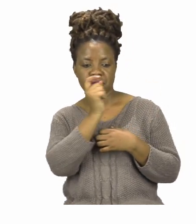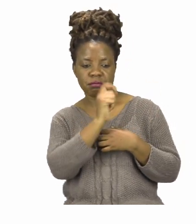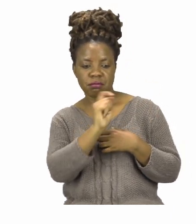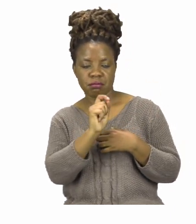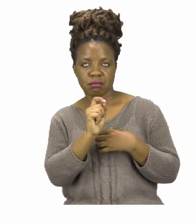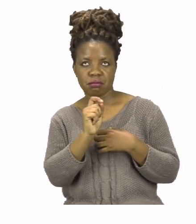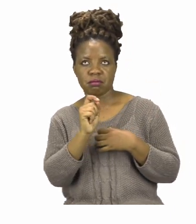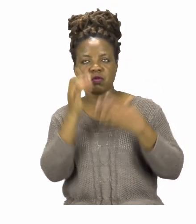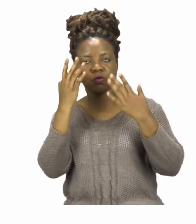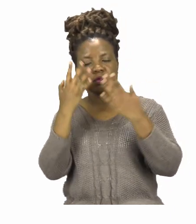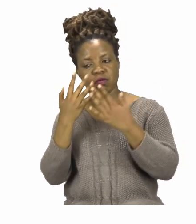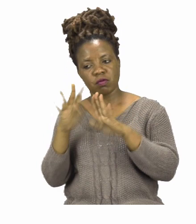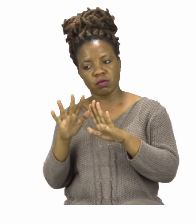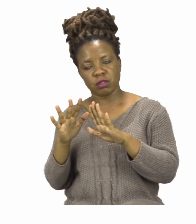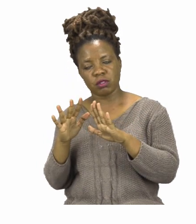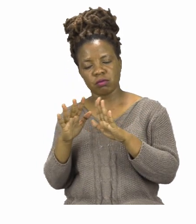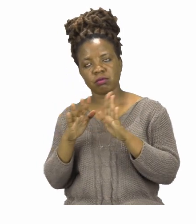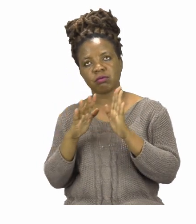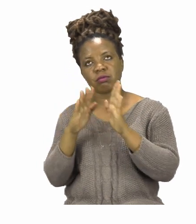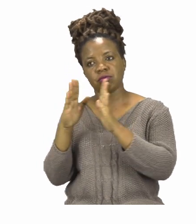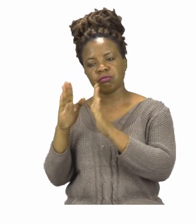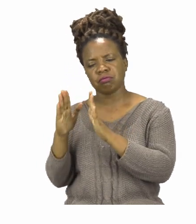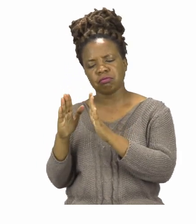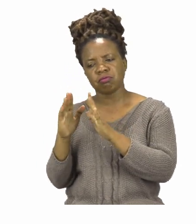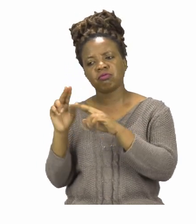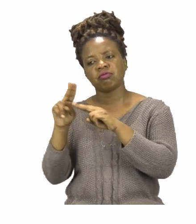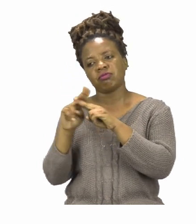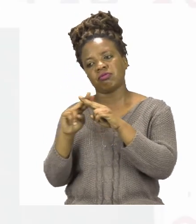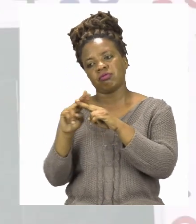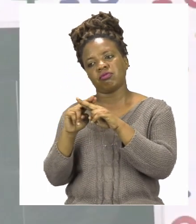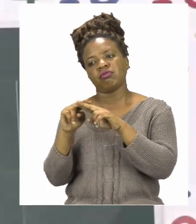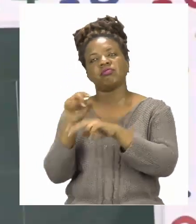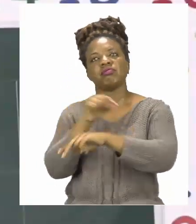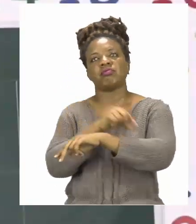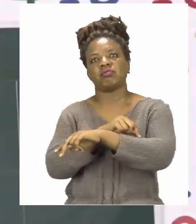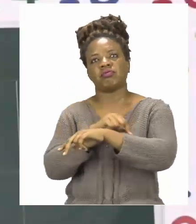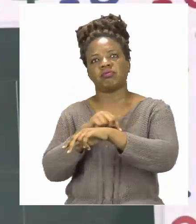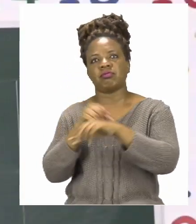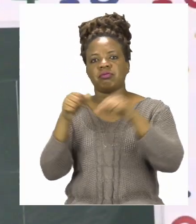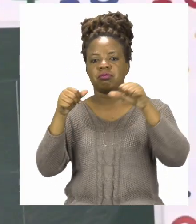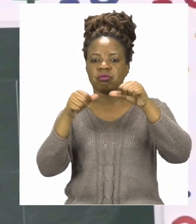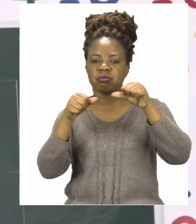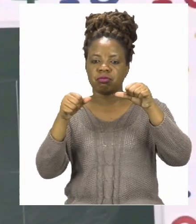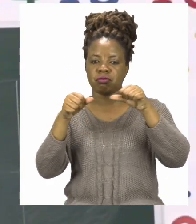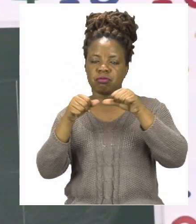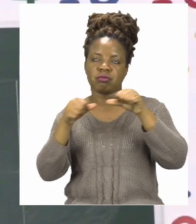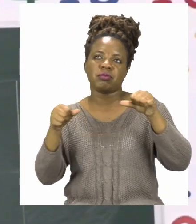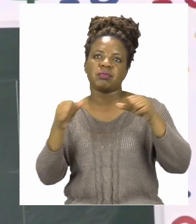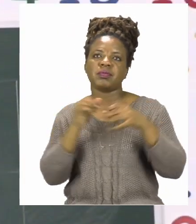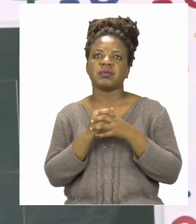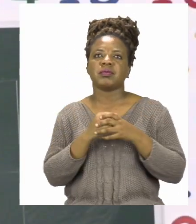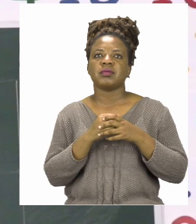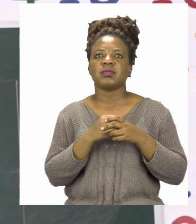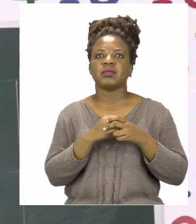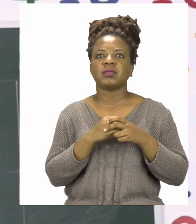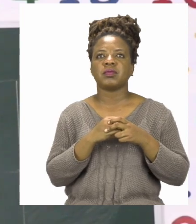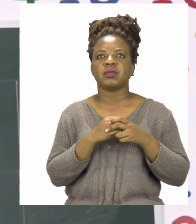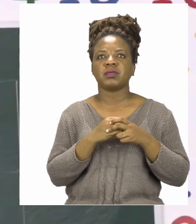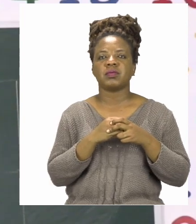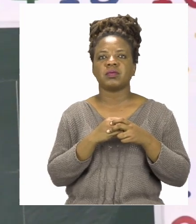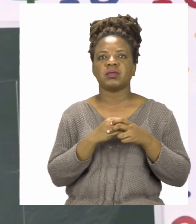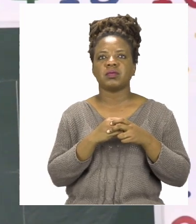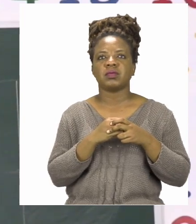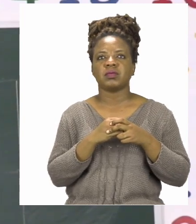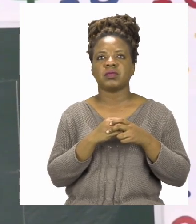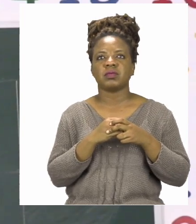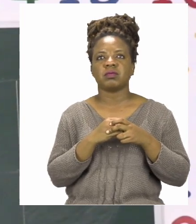a ruler and measure. Let's take a look at the ruler that I have here. Now this one is